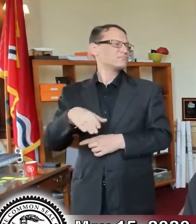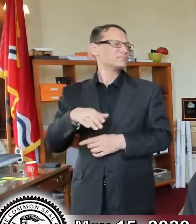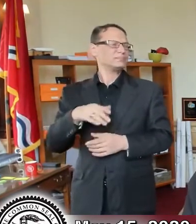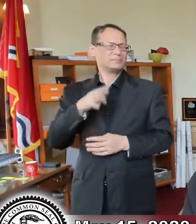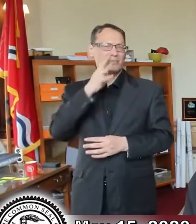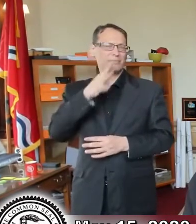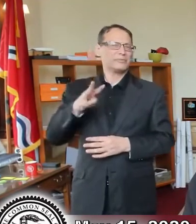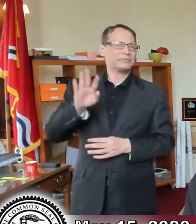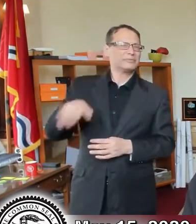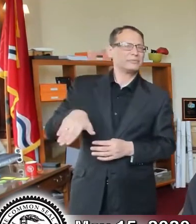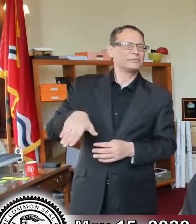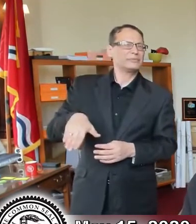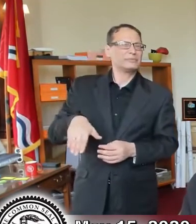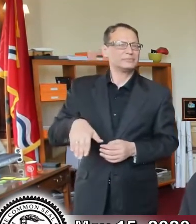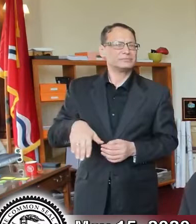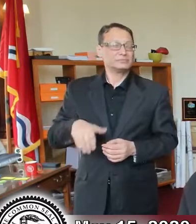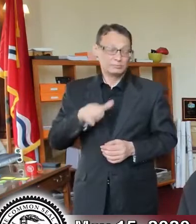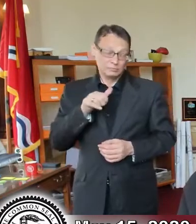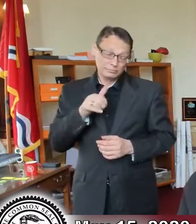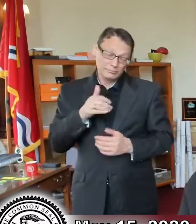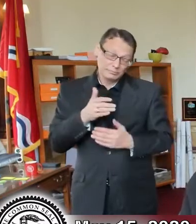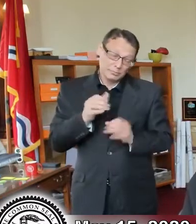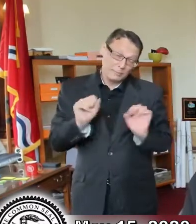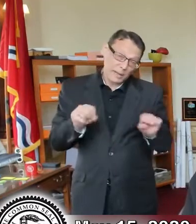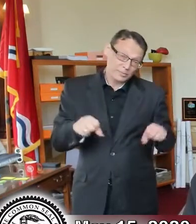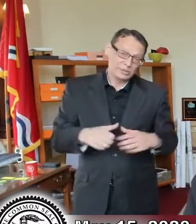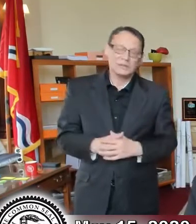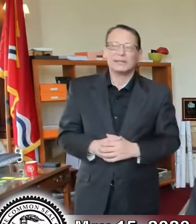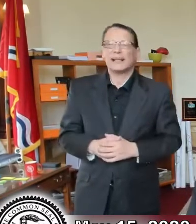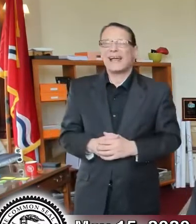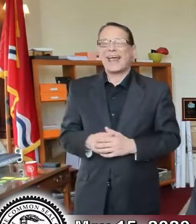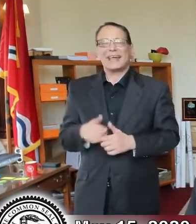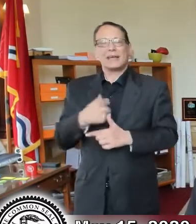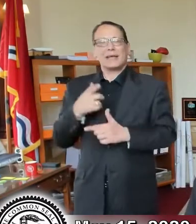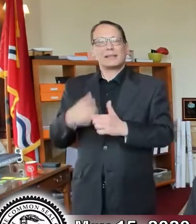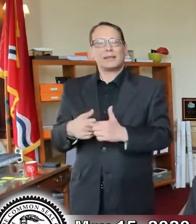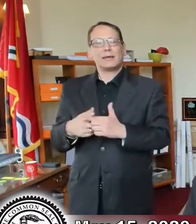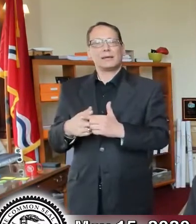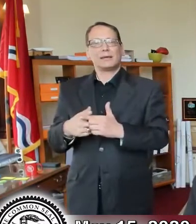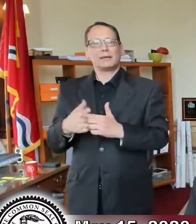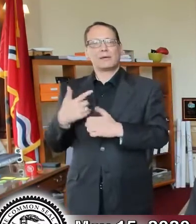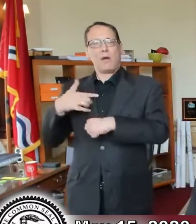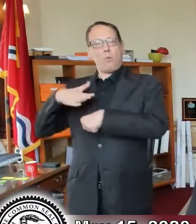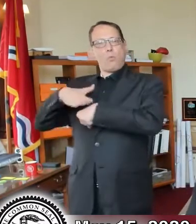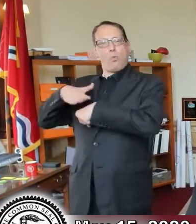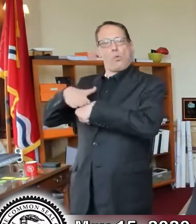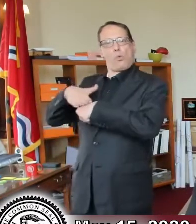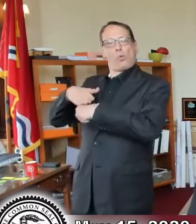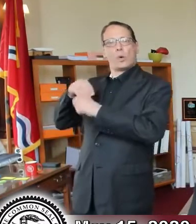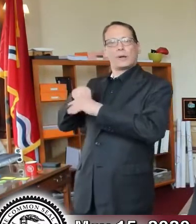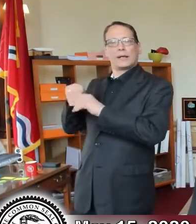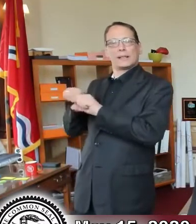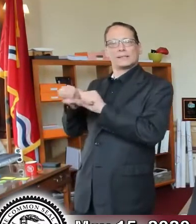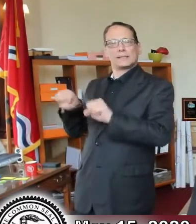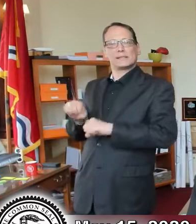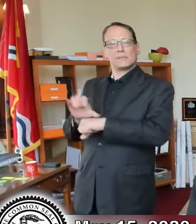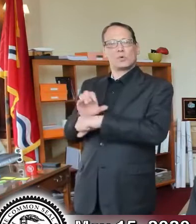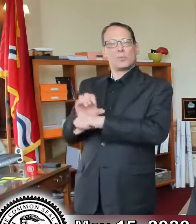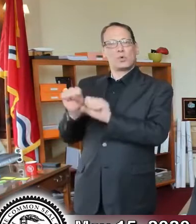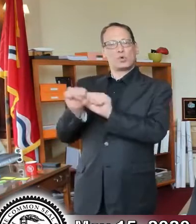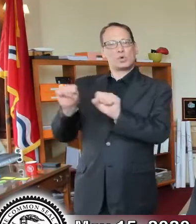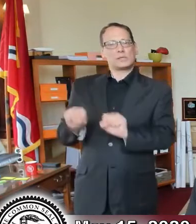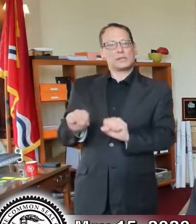off. We haven't had too many of those, but it's possible. Then there's a red flag that goes up in this system and